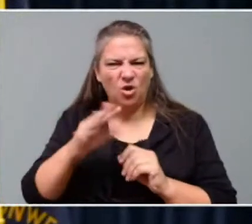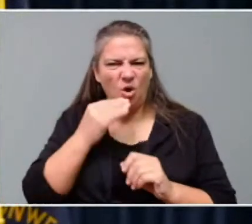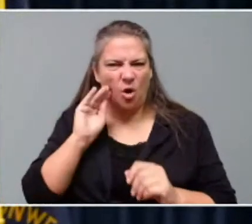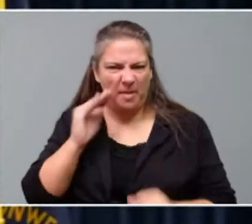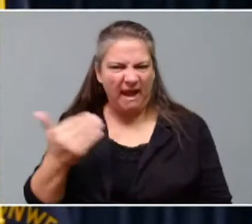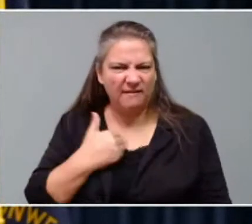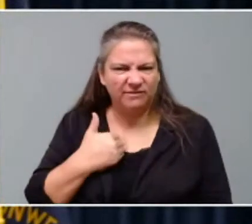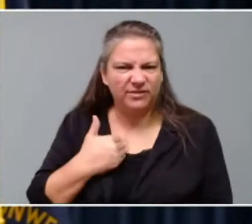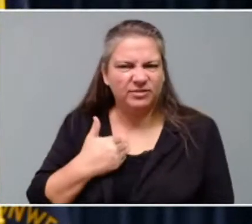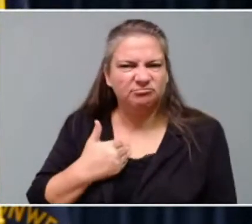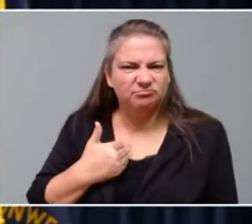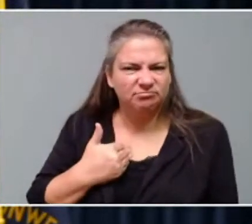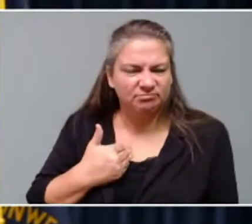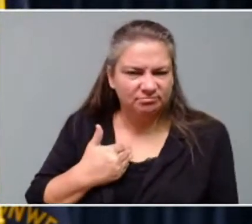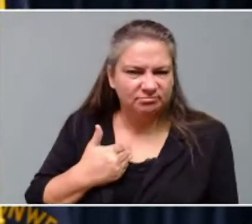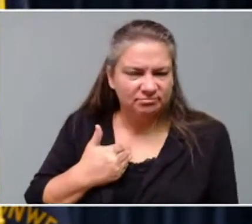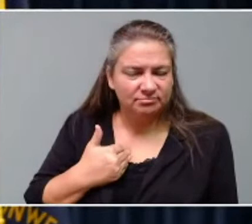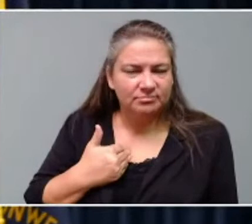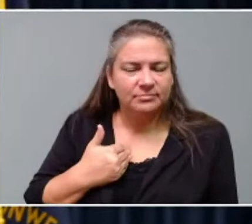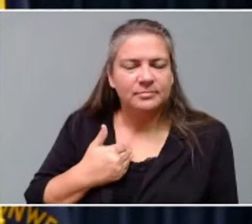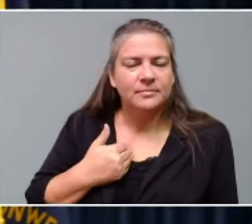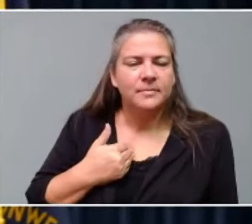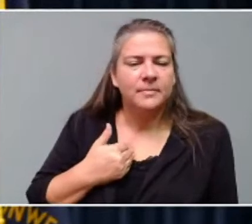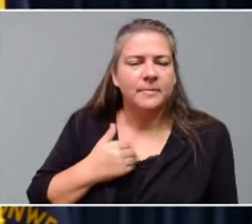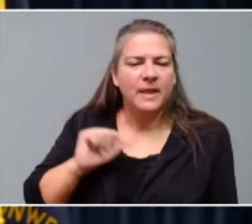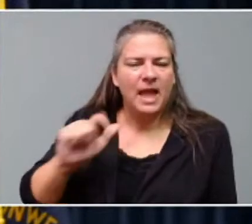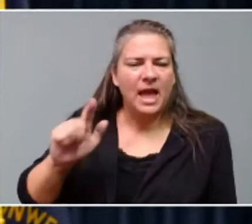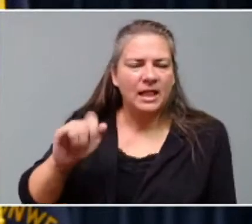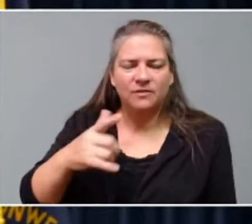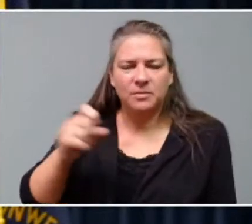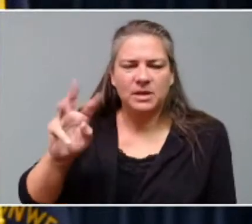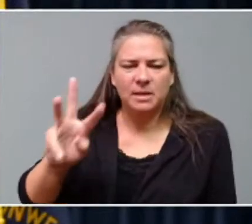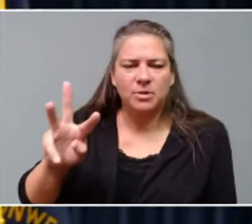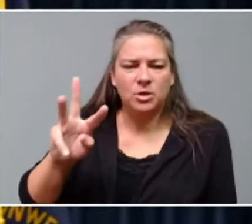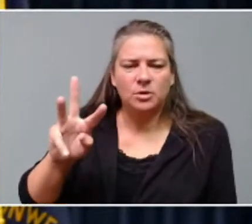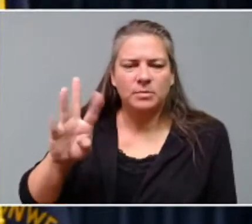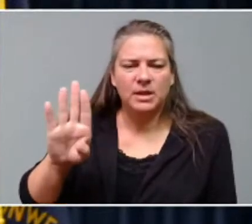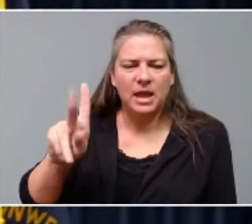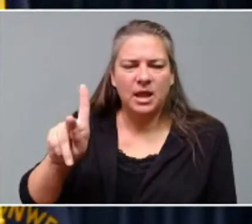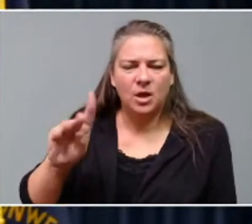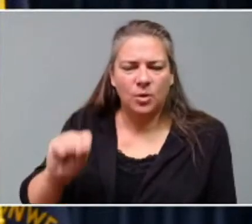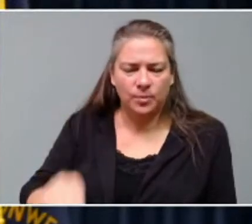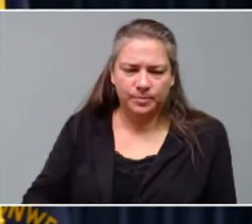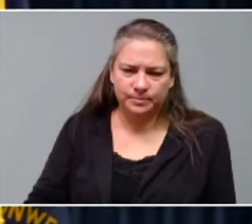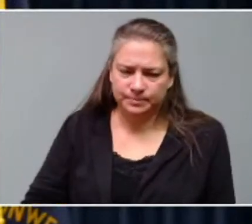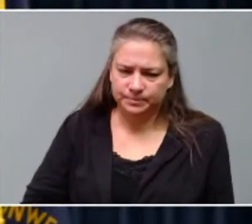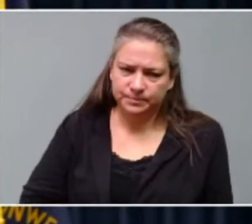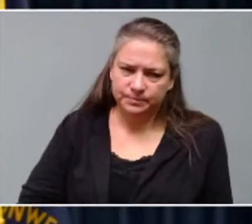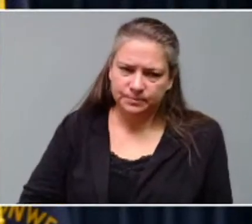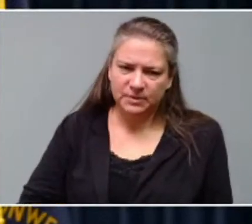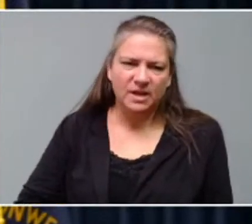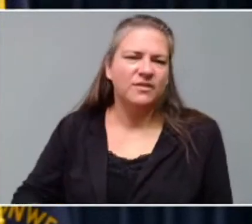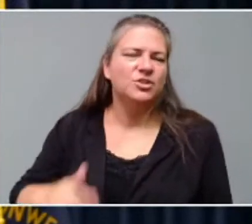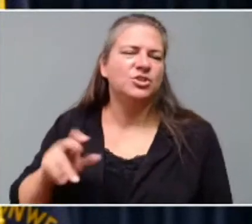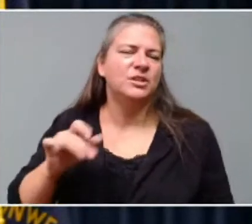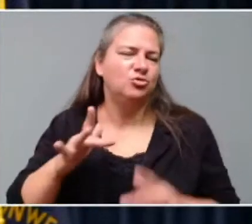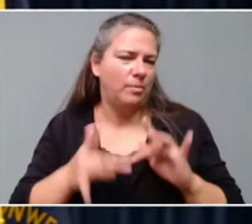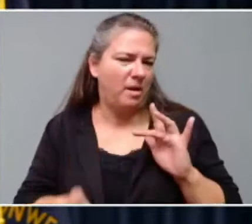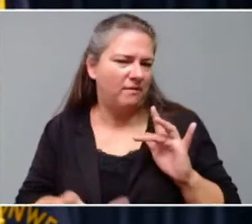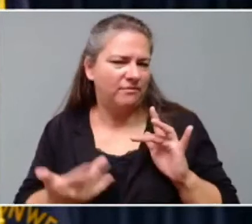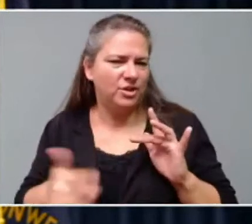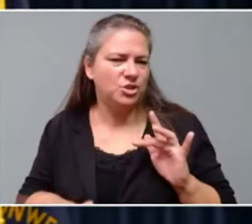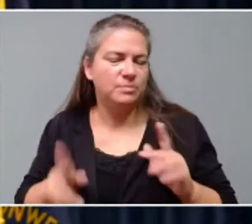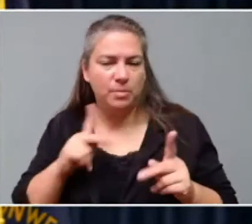positive. Allie Hennard from WBKO. I think she dropped off. Well, for the folks that are